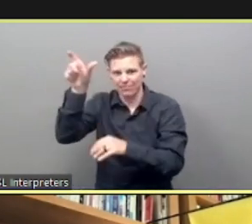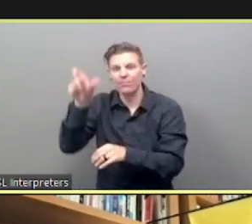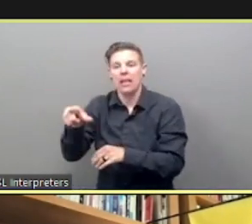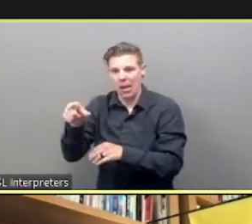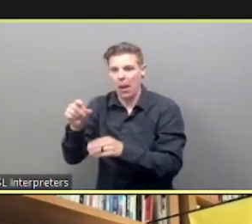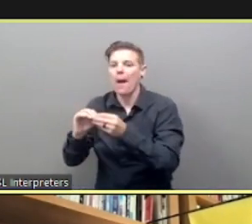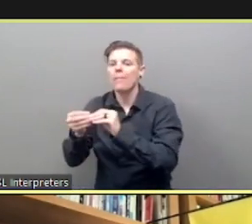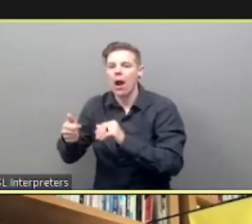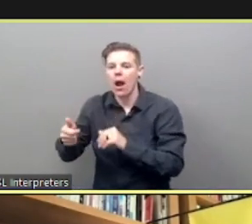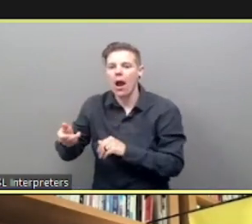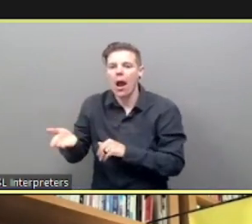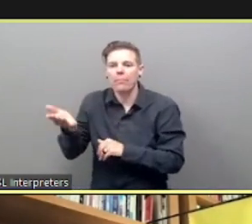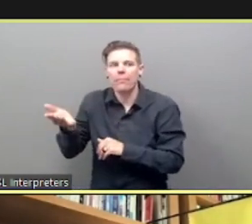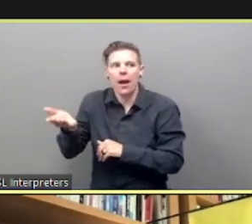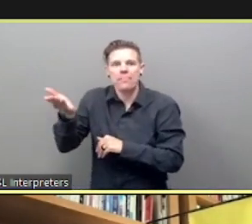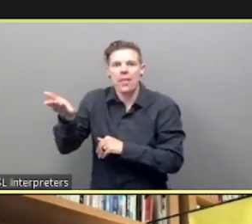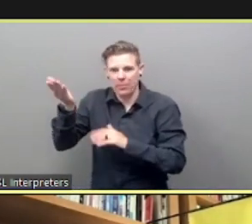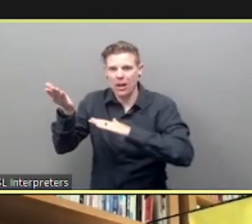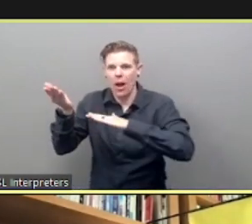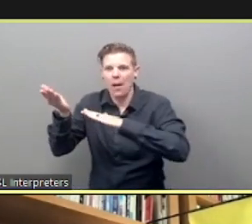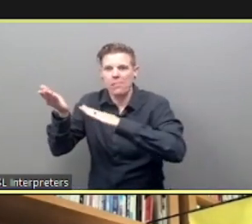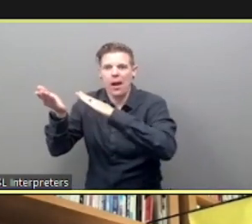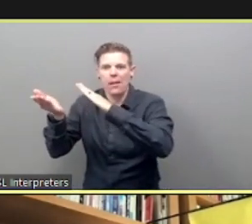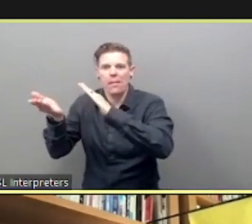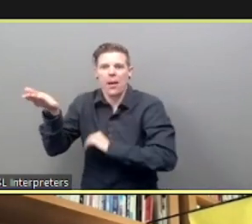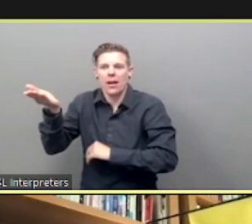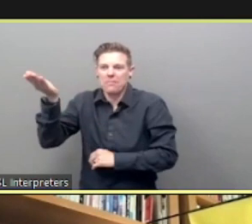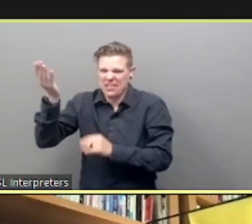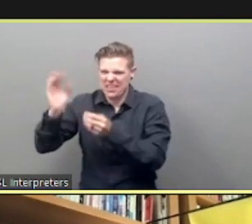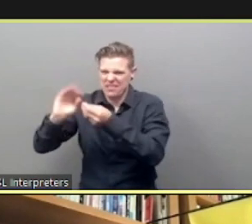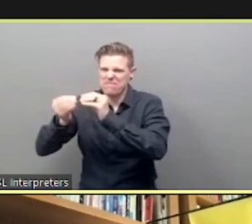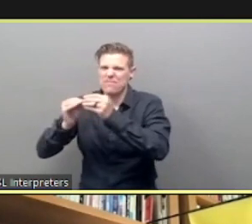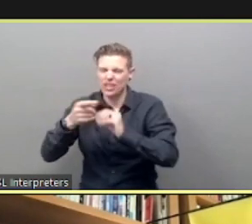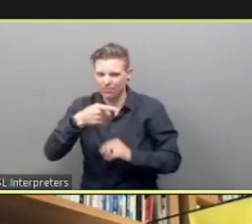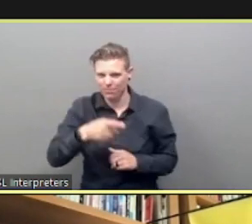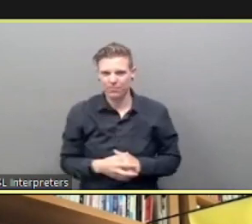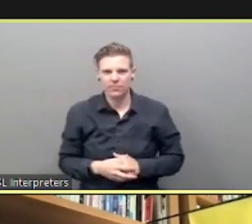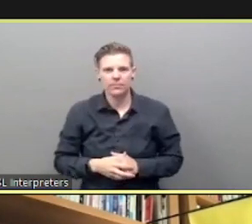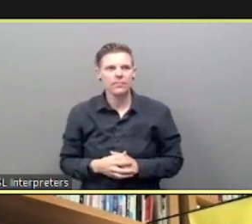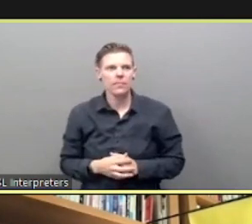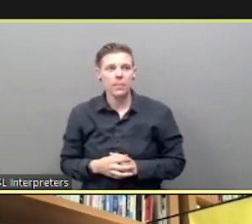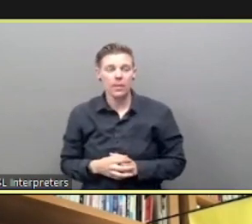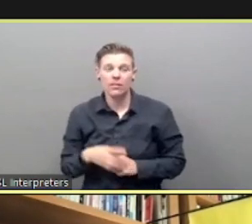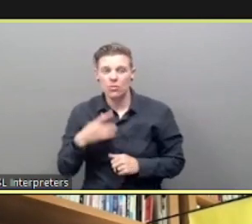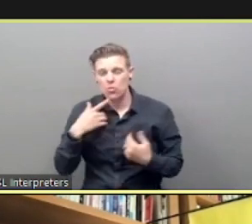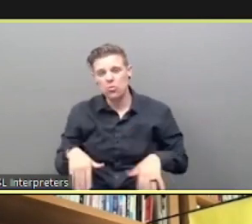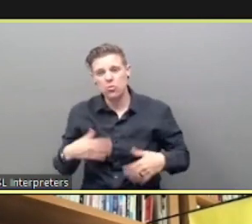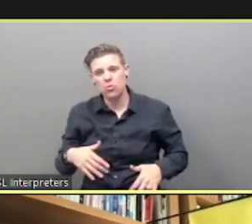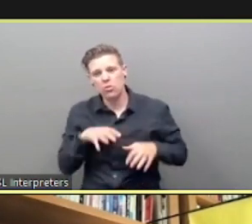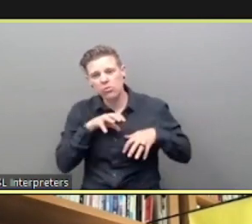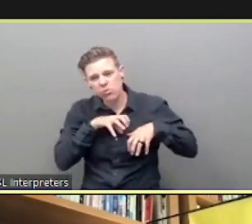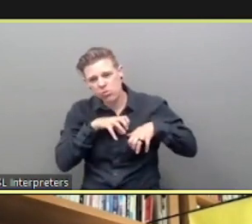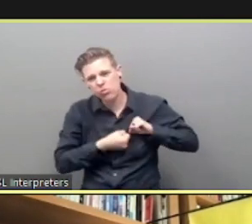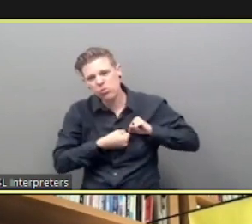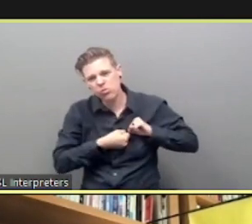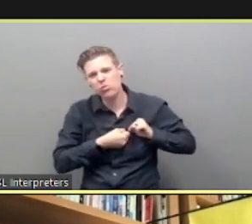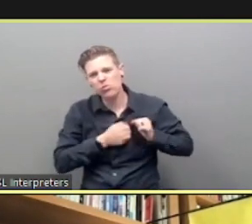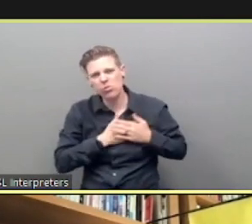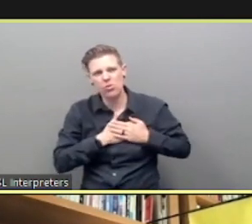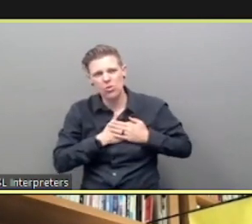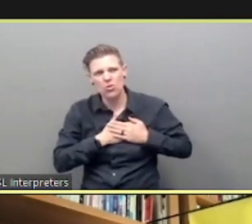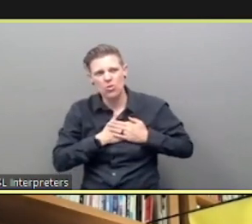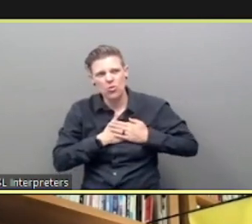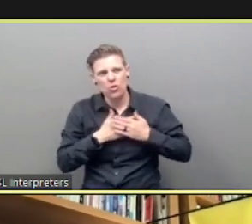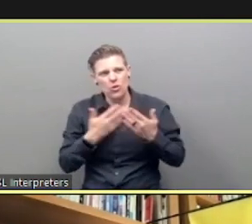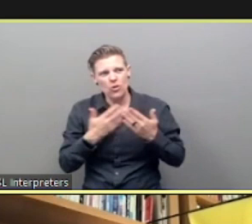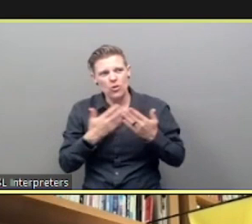continue to go up like many of the other curves. And so unfortunately, we are stuck at a level of disease in